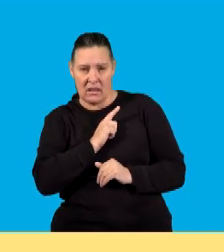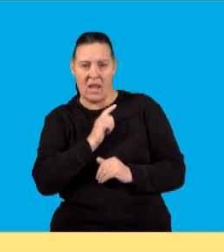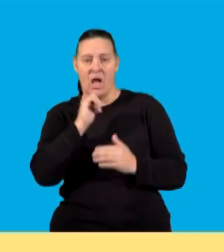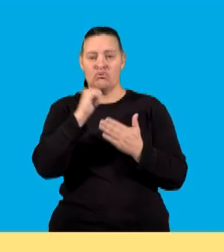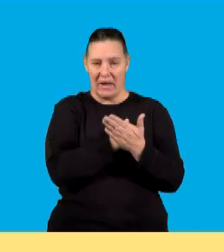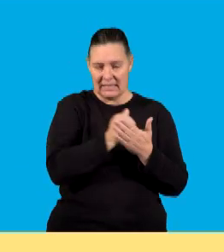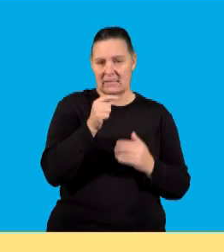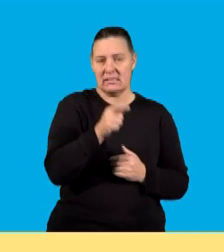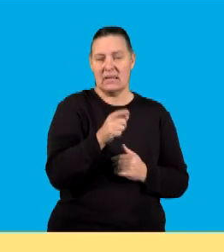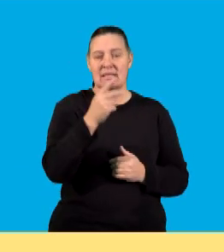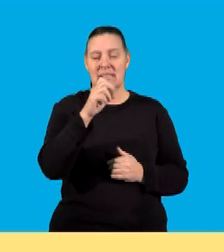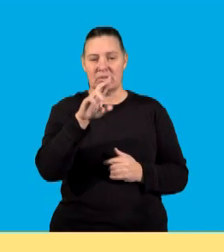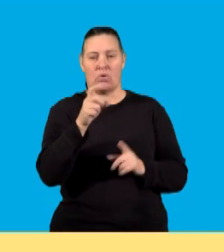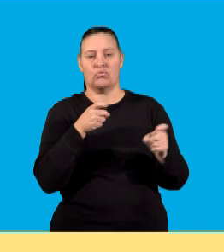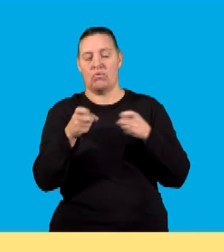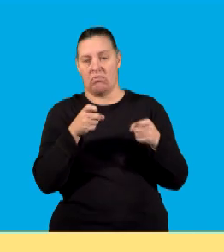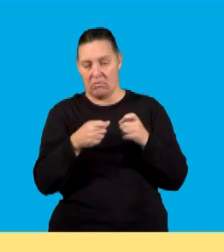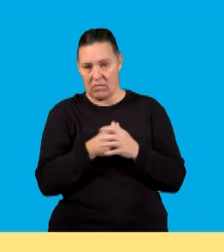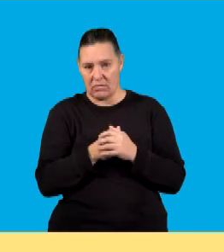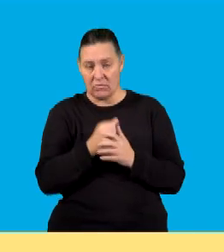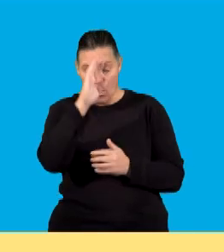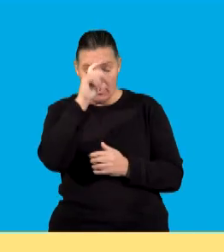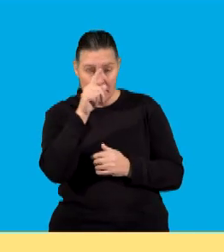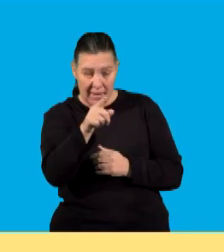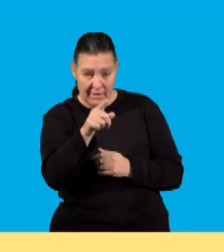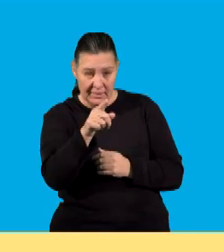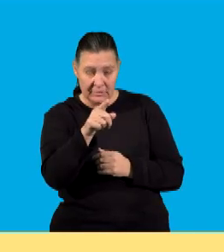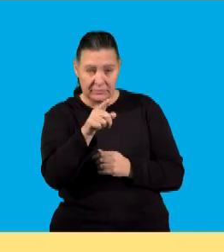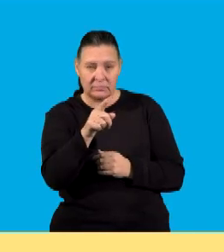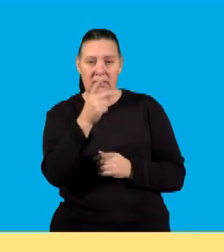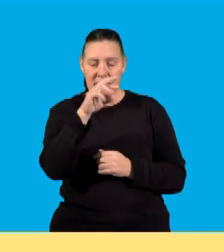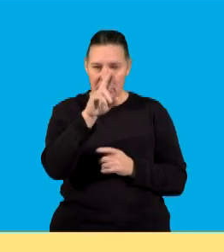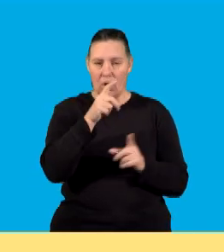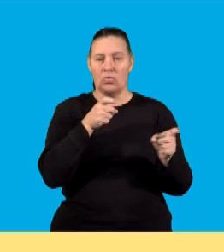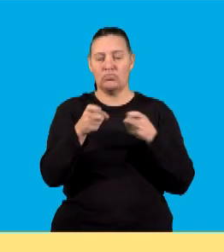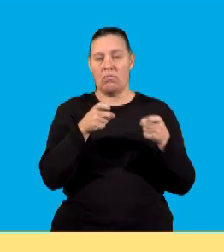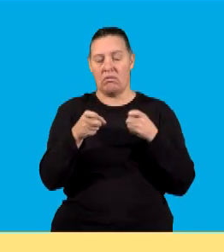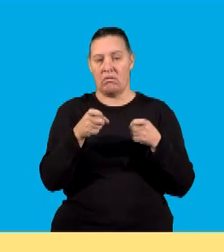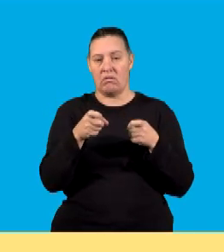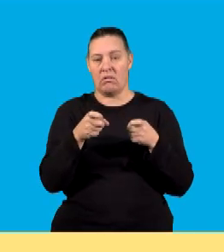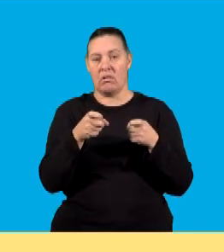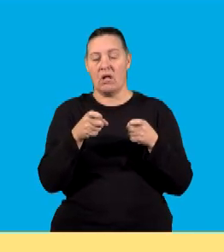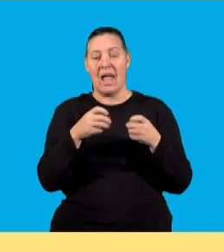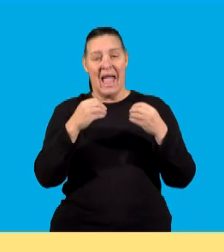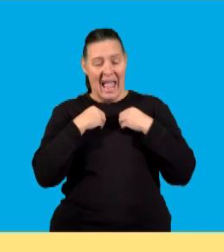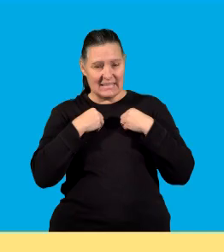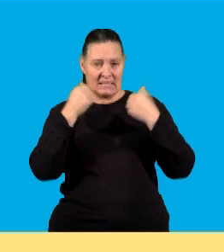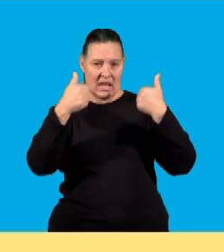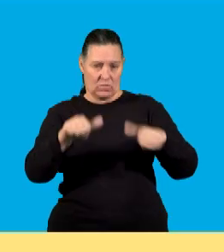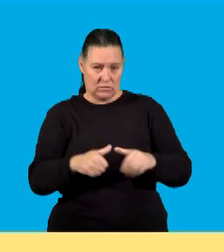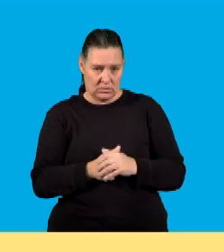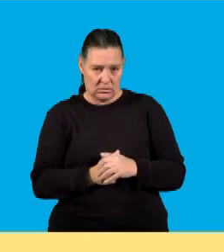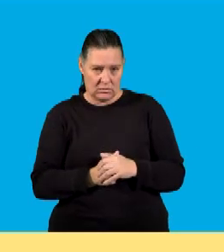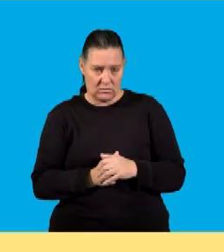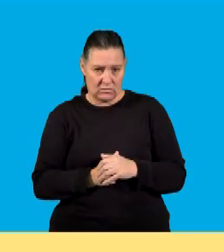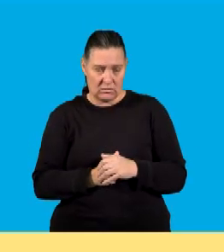we credited it to the debtors control. Remember that your debtors control is an asset account. Here's a